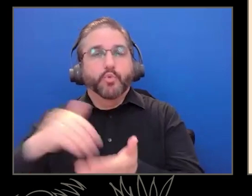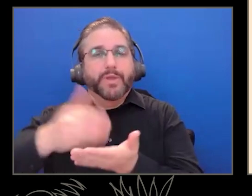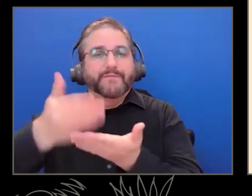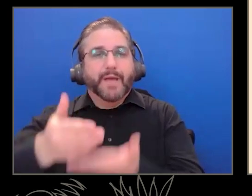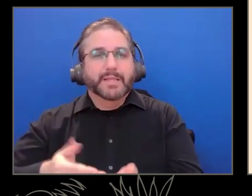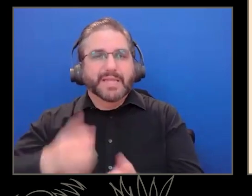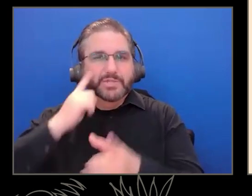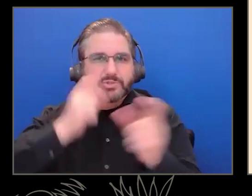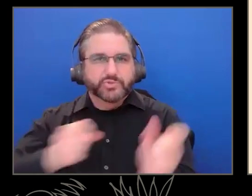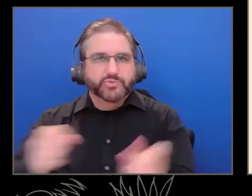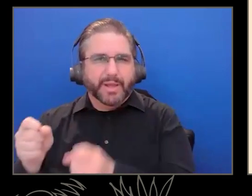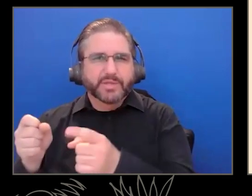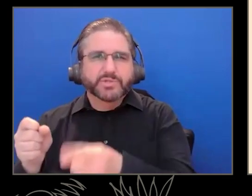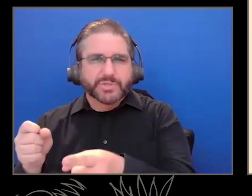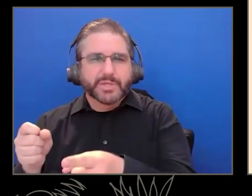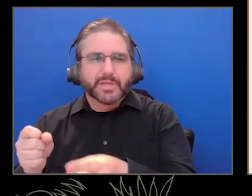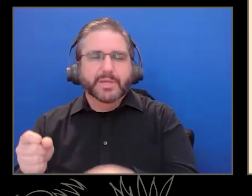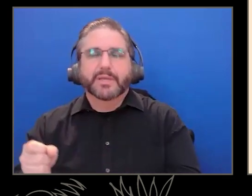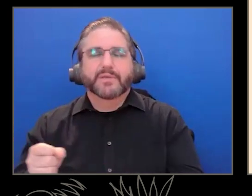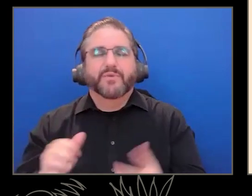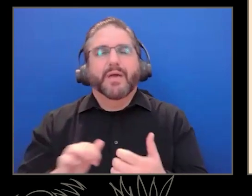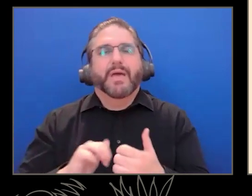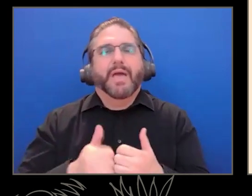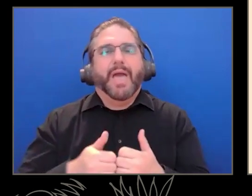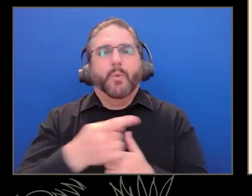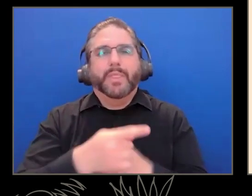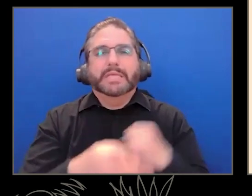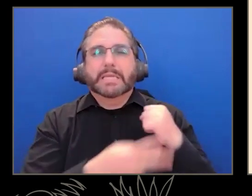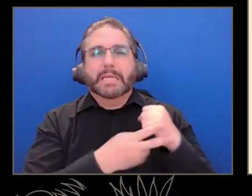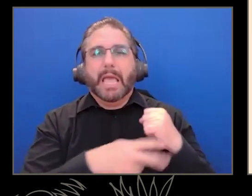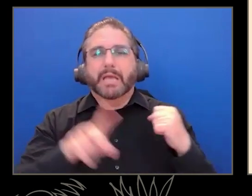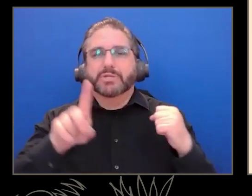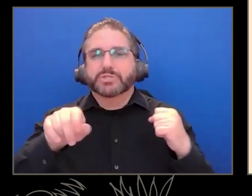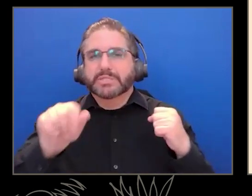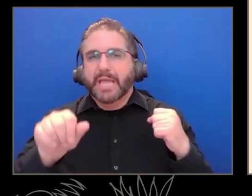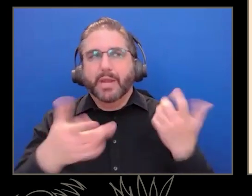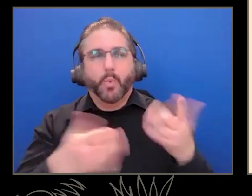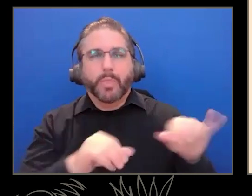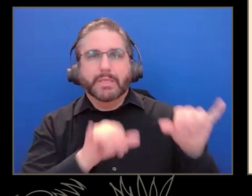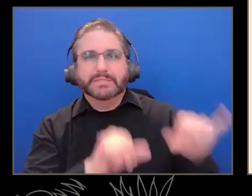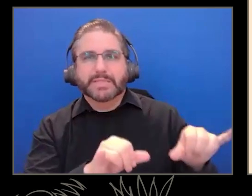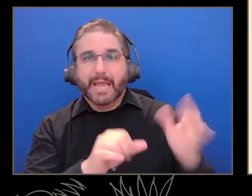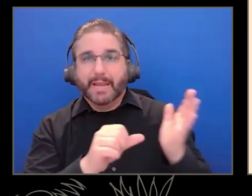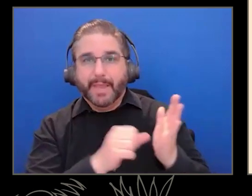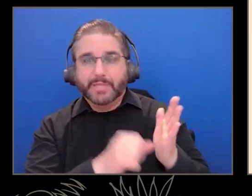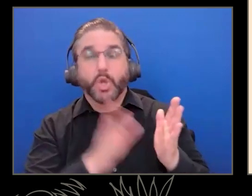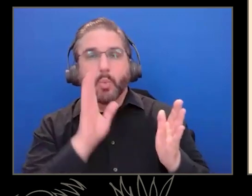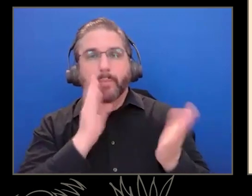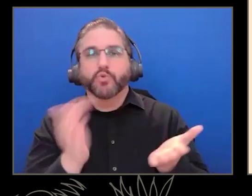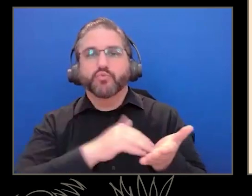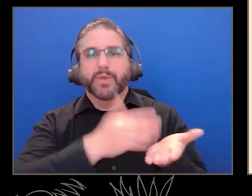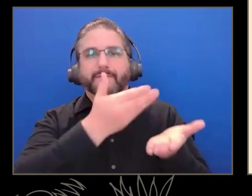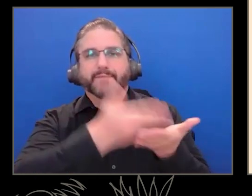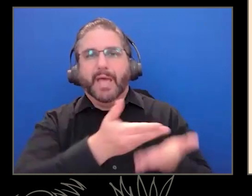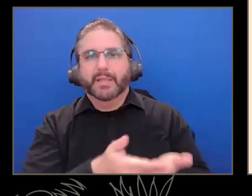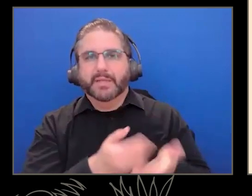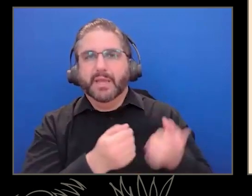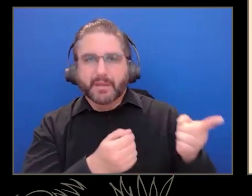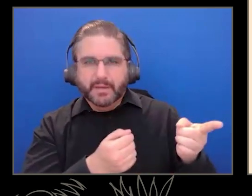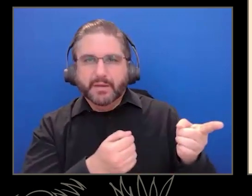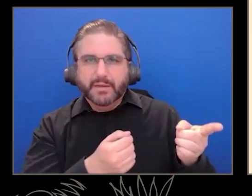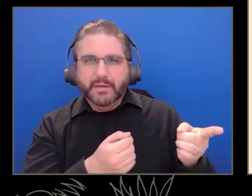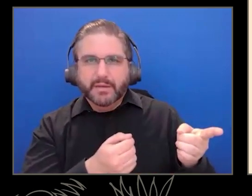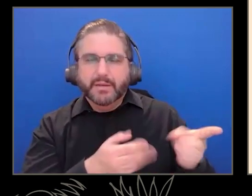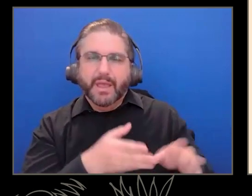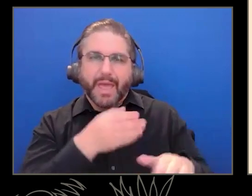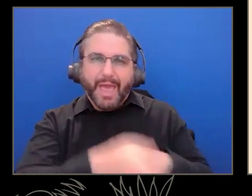strategy into how that cached data or those static pages will get revalidated once